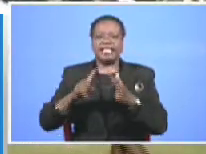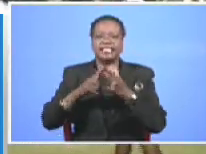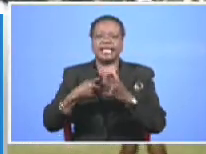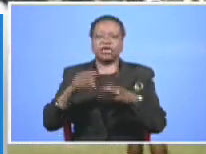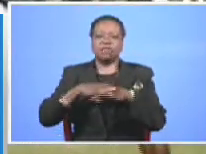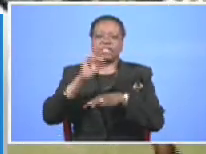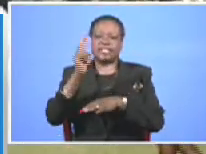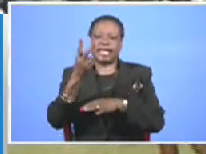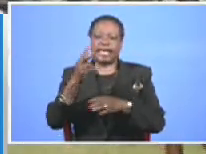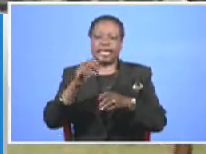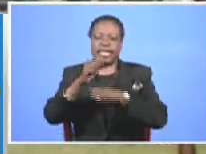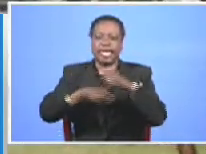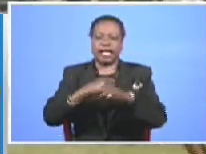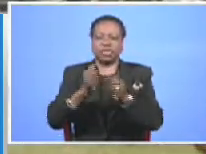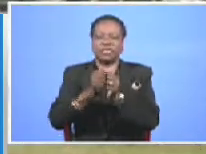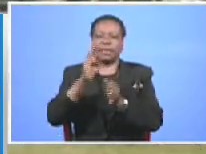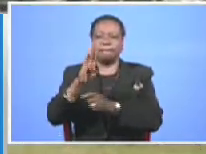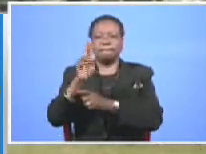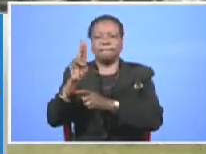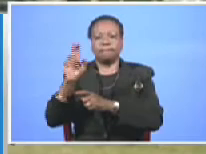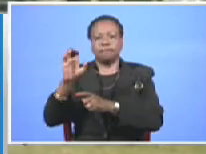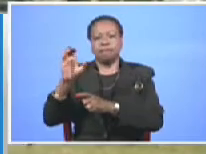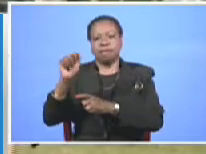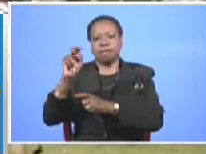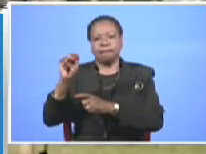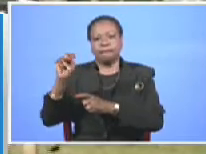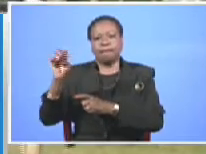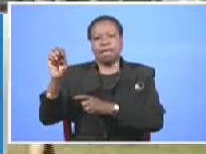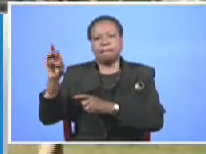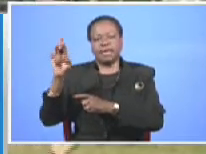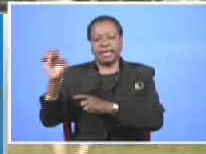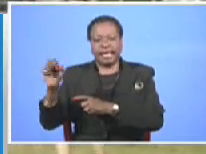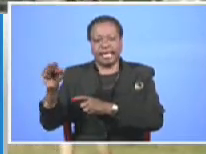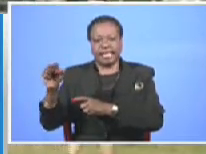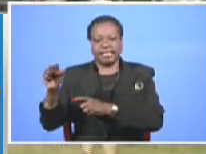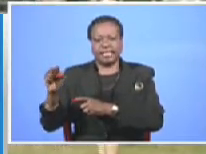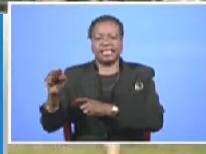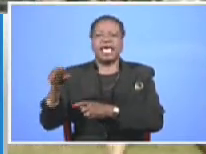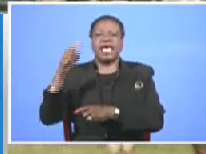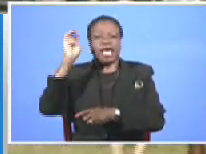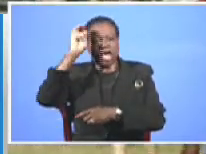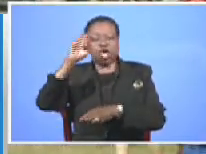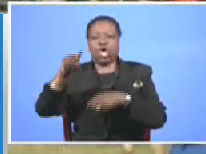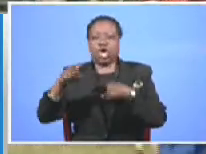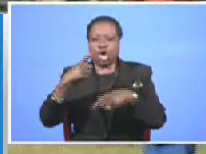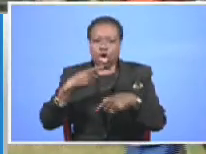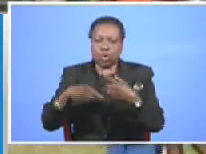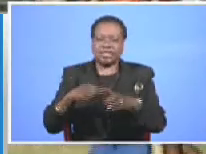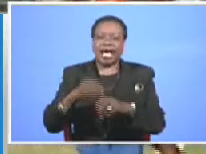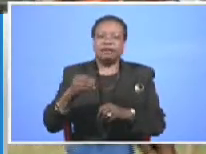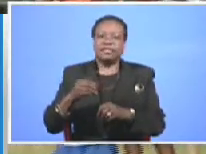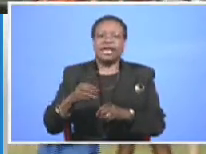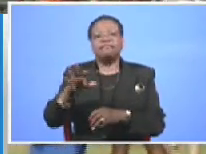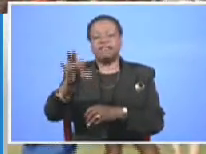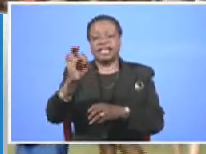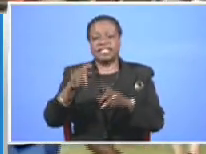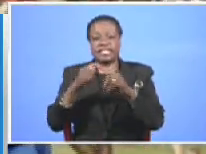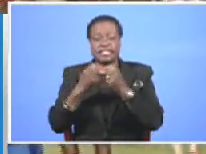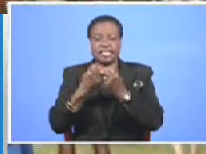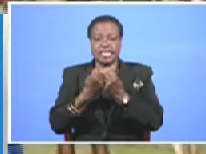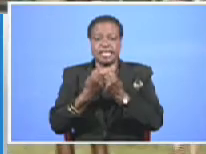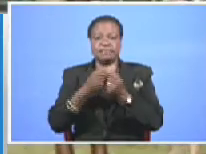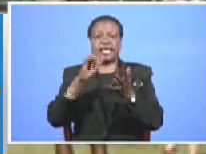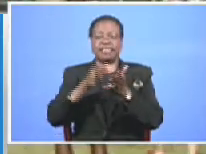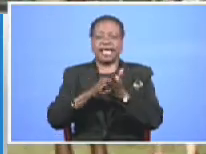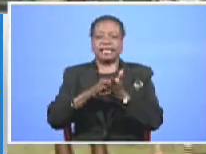with the Buccaneers. He's a pro scout, which means he basically goes out and scouts the teams that the Buccaneers are getting ready to